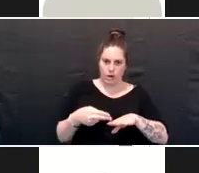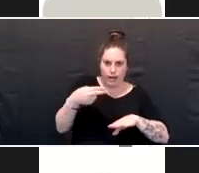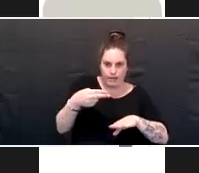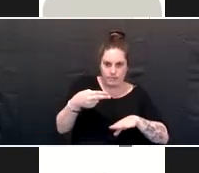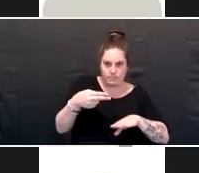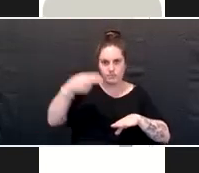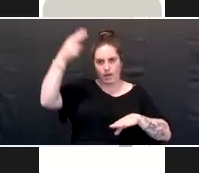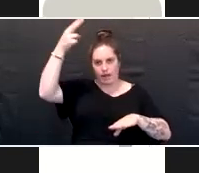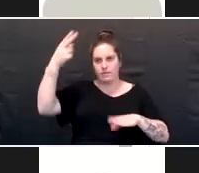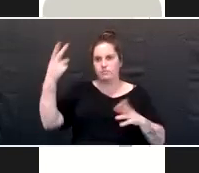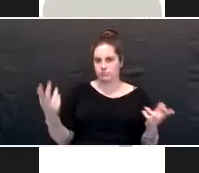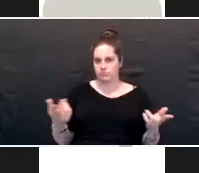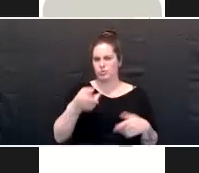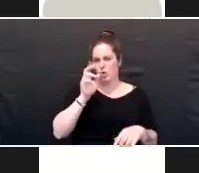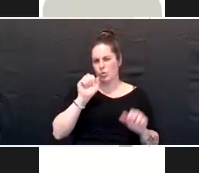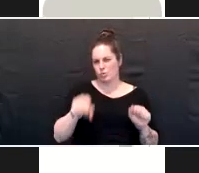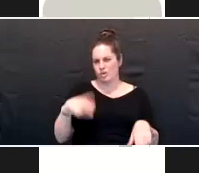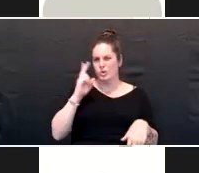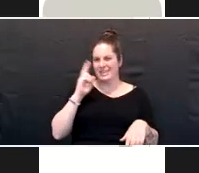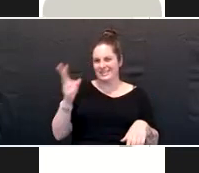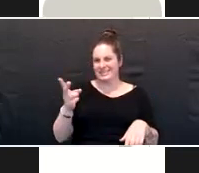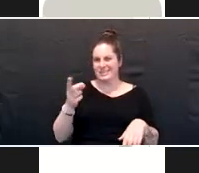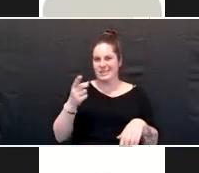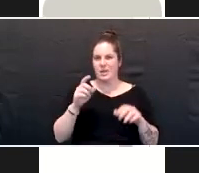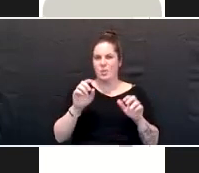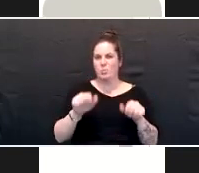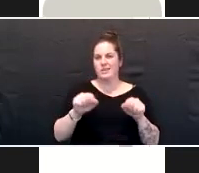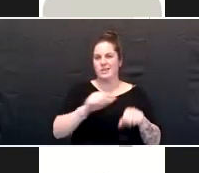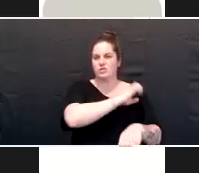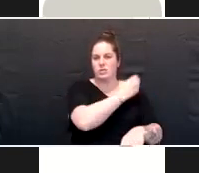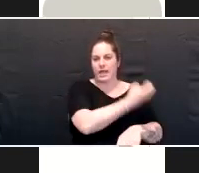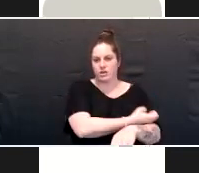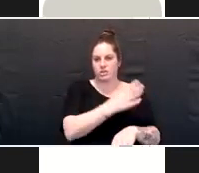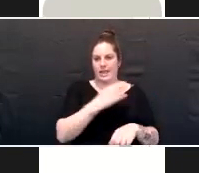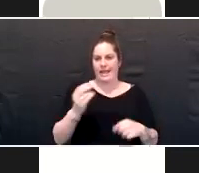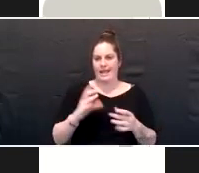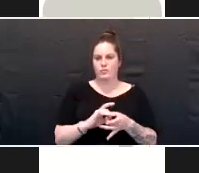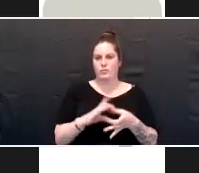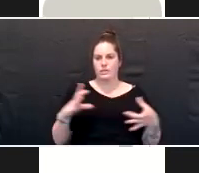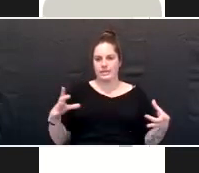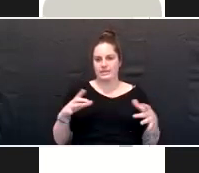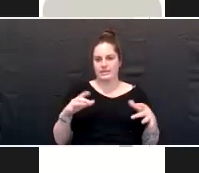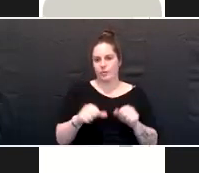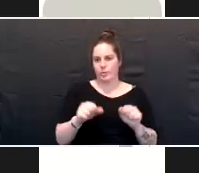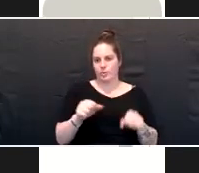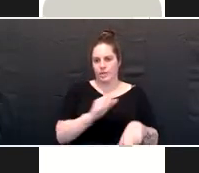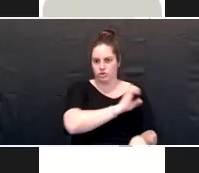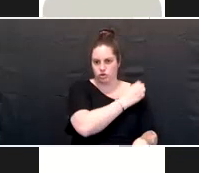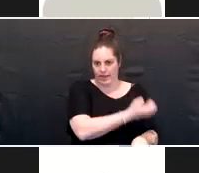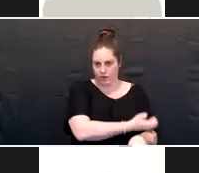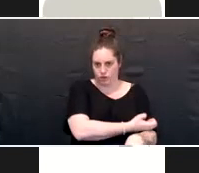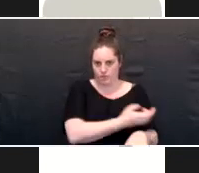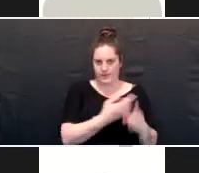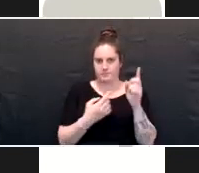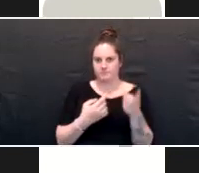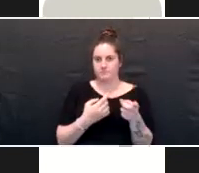So they give you a visual here of storing and releasing gravitational potential energy. So what they're doing is